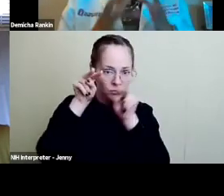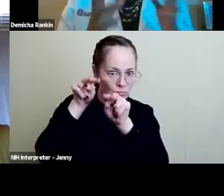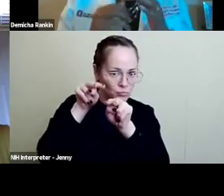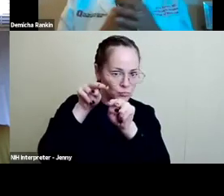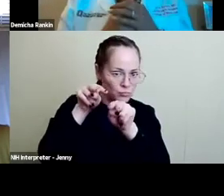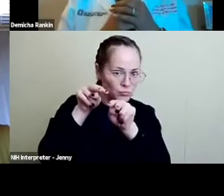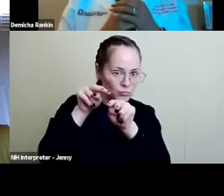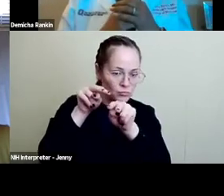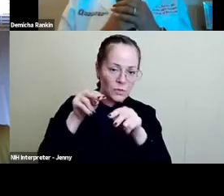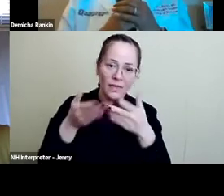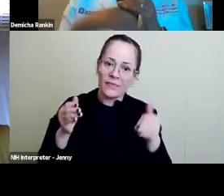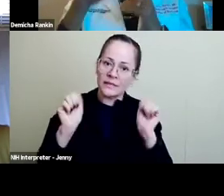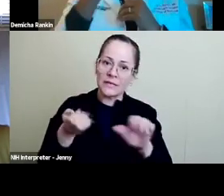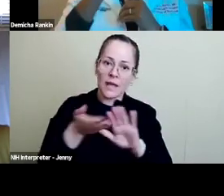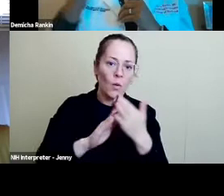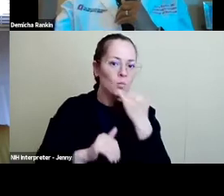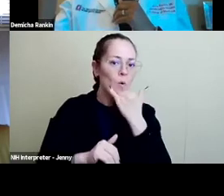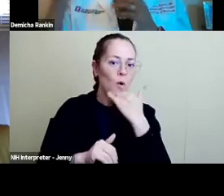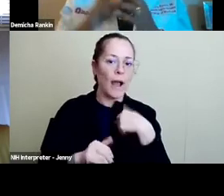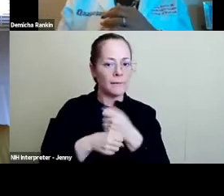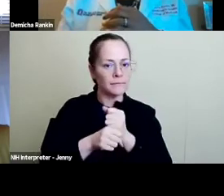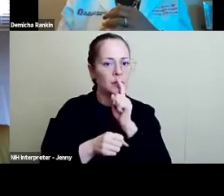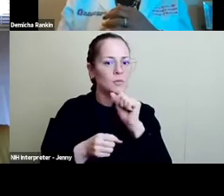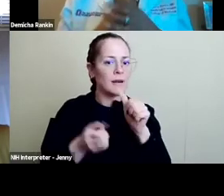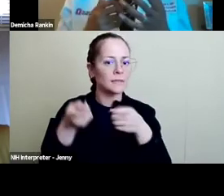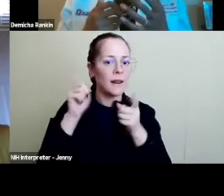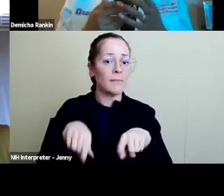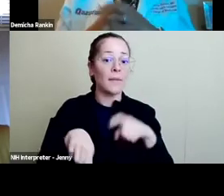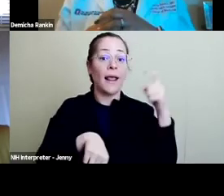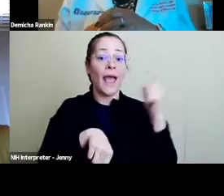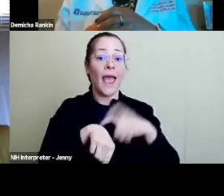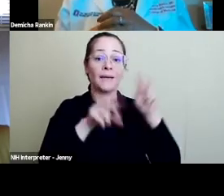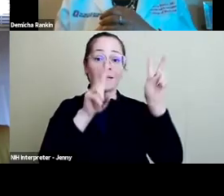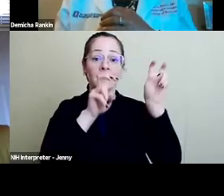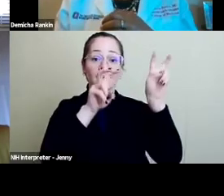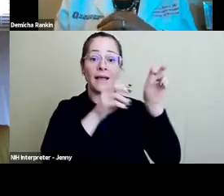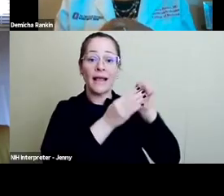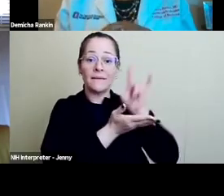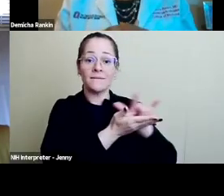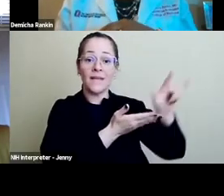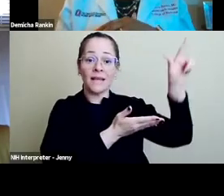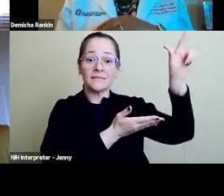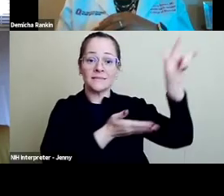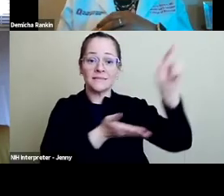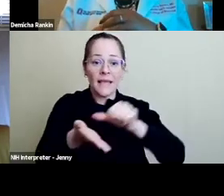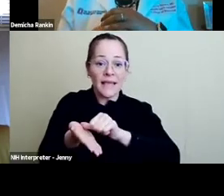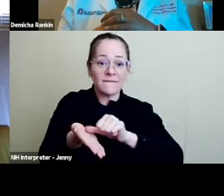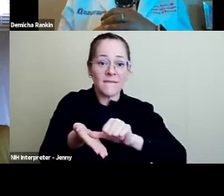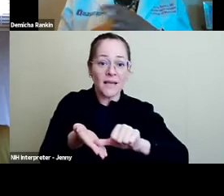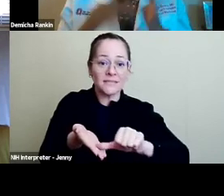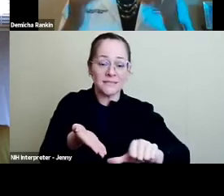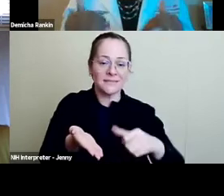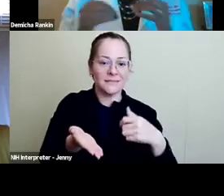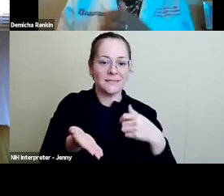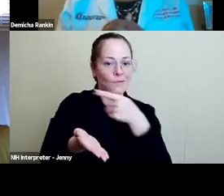I'm there to make sure that doesn't happen. And then once we get in flight, then the surgeon can turn some music on in the operating room. You know,